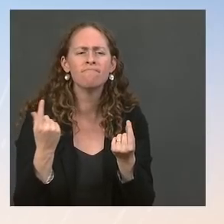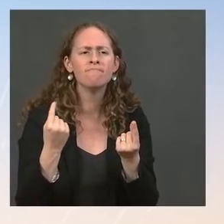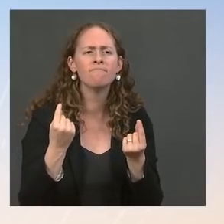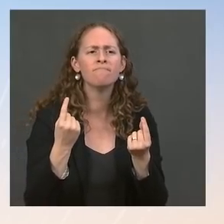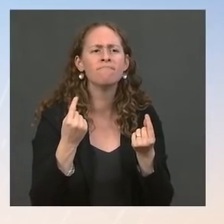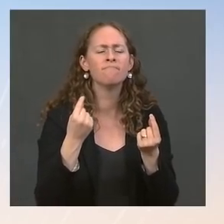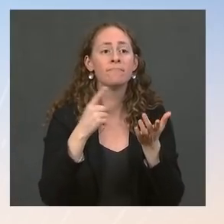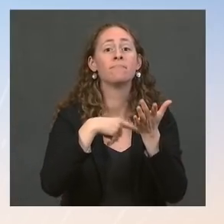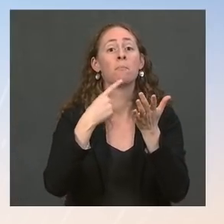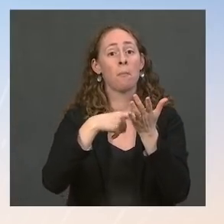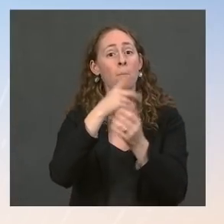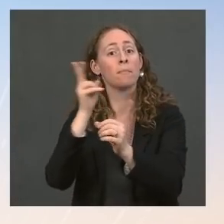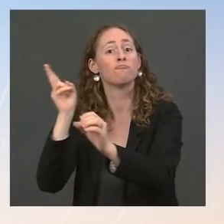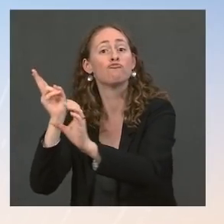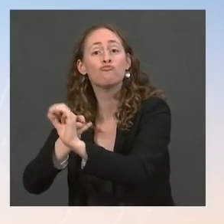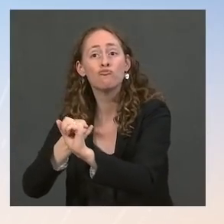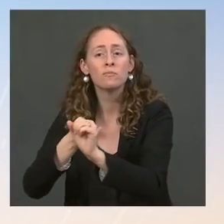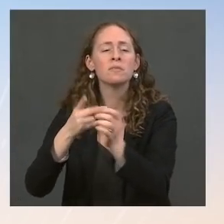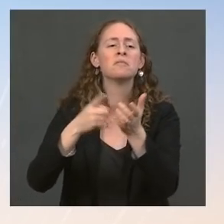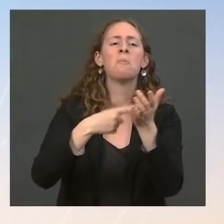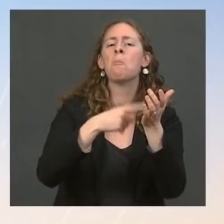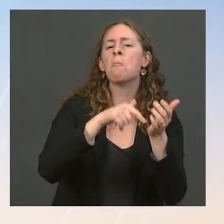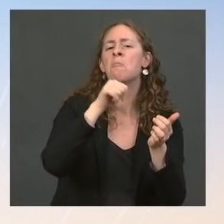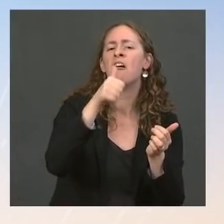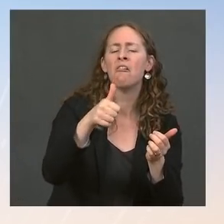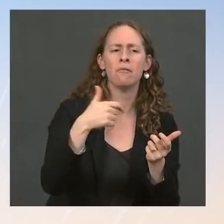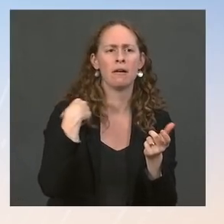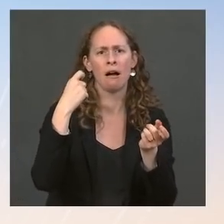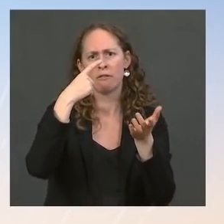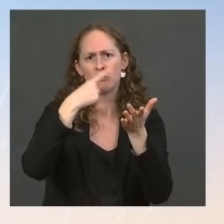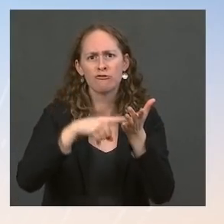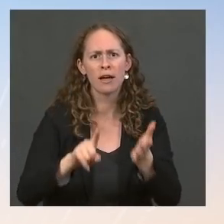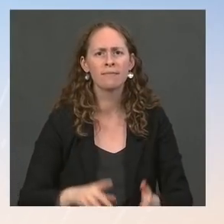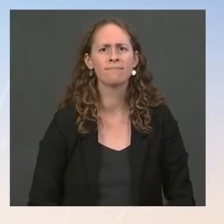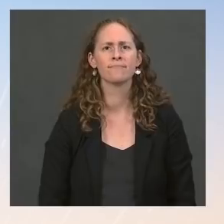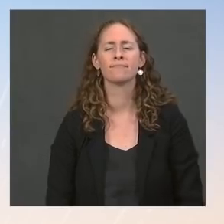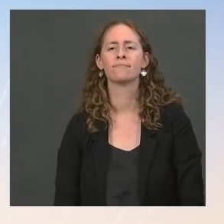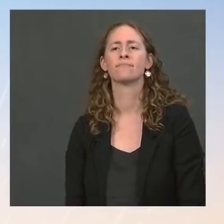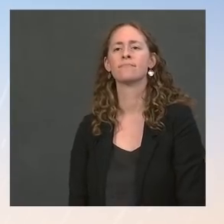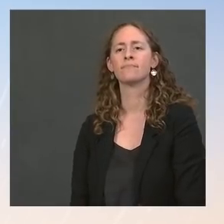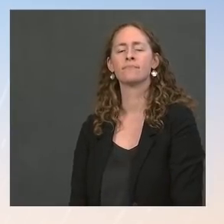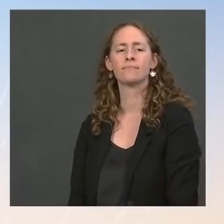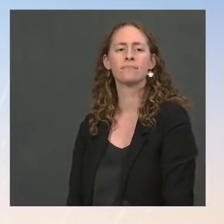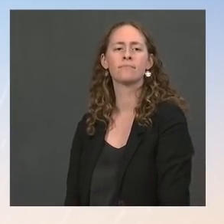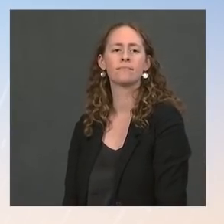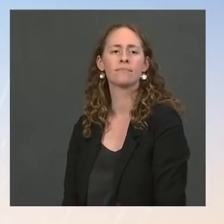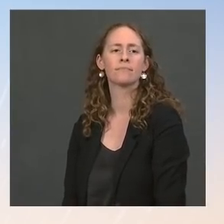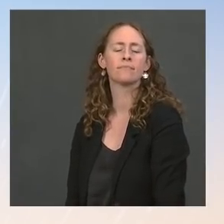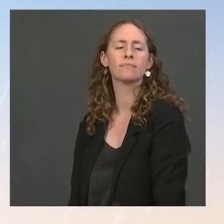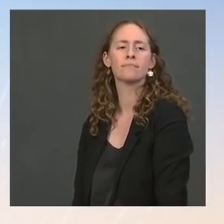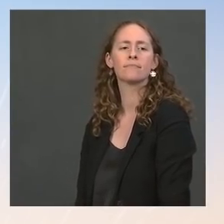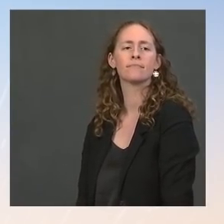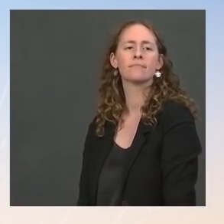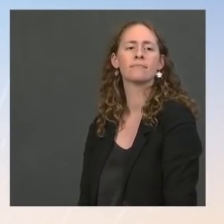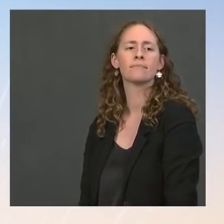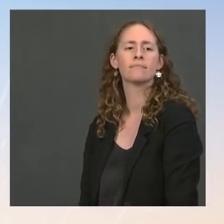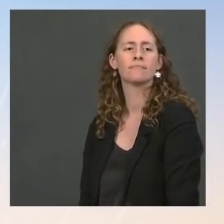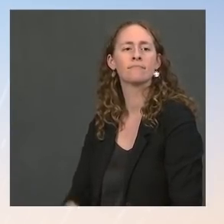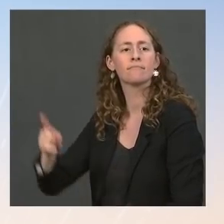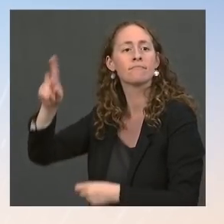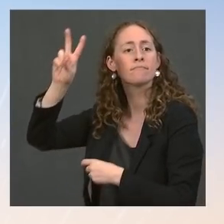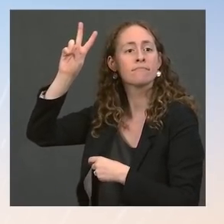and separately at times. I'd have to check if she was in those meetings yesterday. Go back to something Kelly had asked, but also, is she going to go up to Capitol Hill to do any meetings in